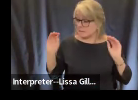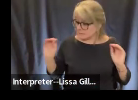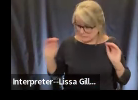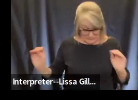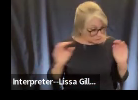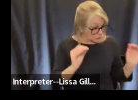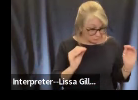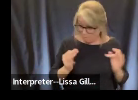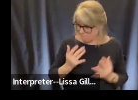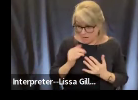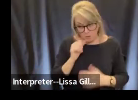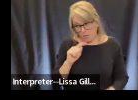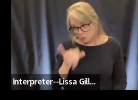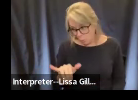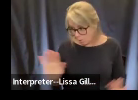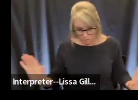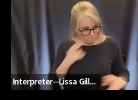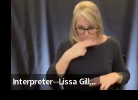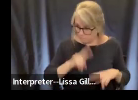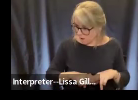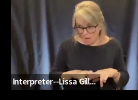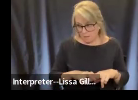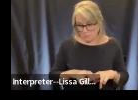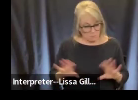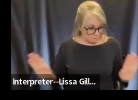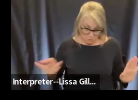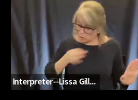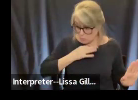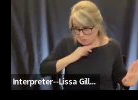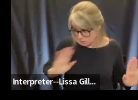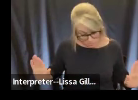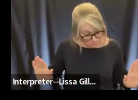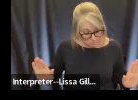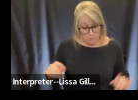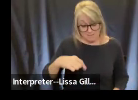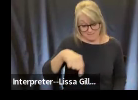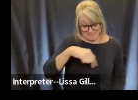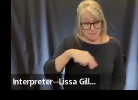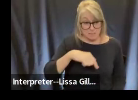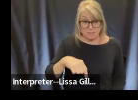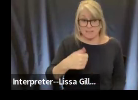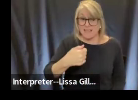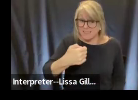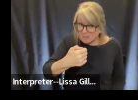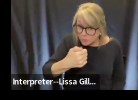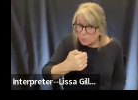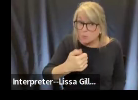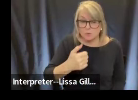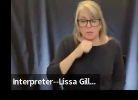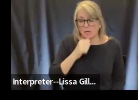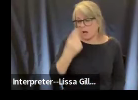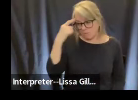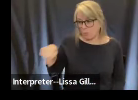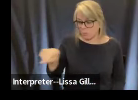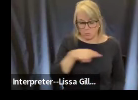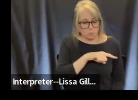toy. It is not fun. It is not curious. And these objects, lighters, etc., are not for children